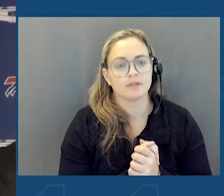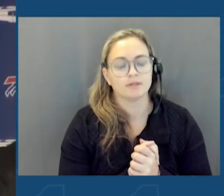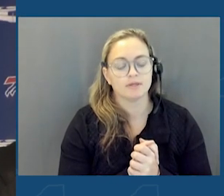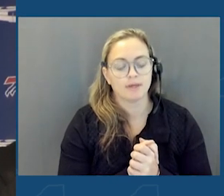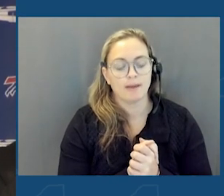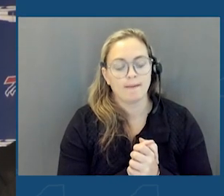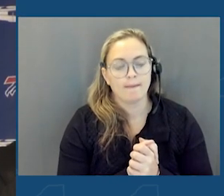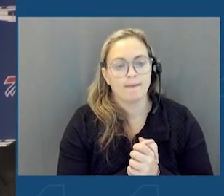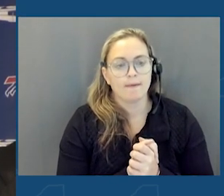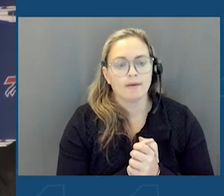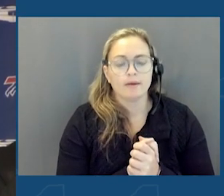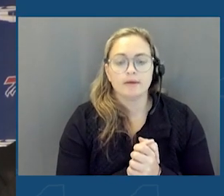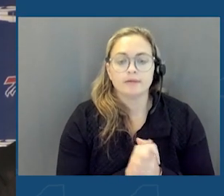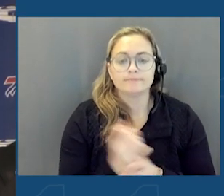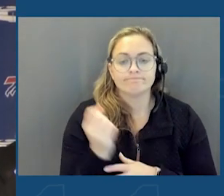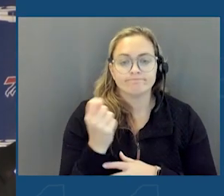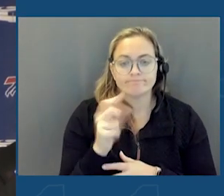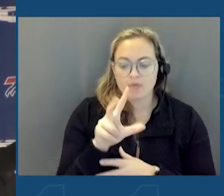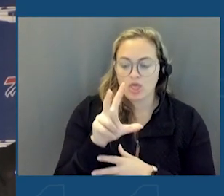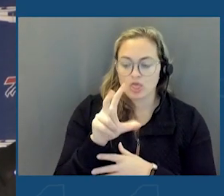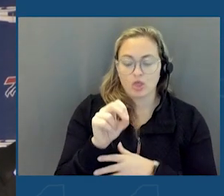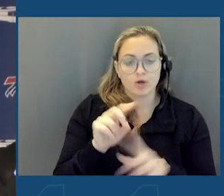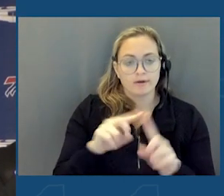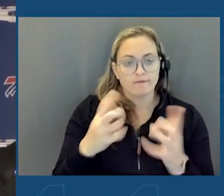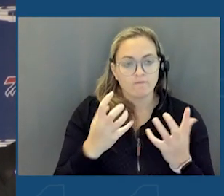There's only 30 of these stadiums